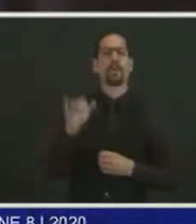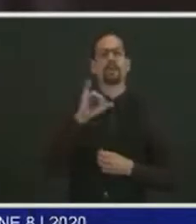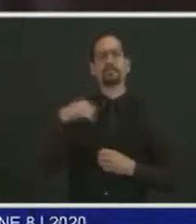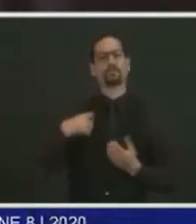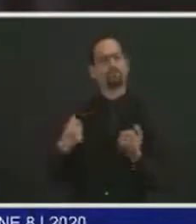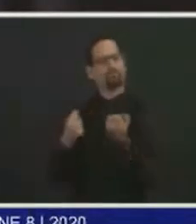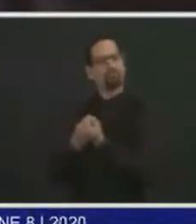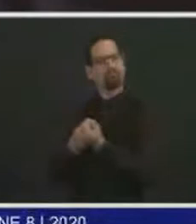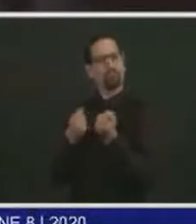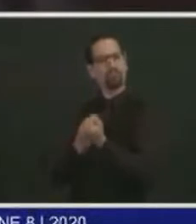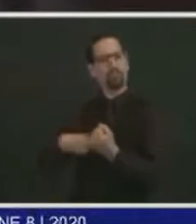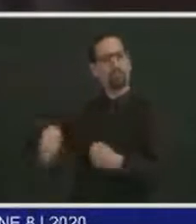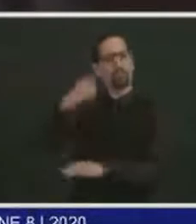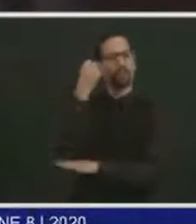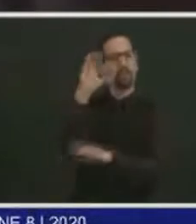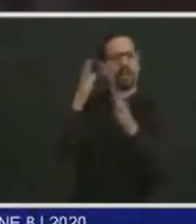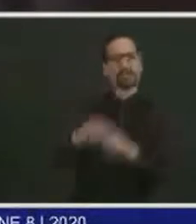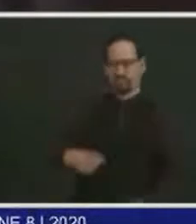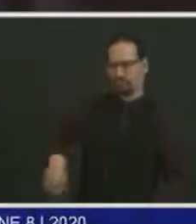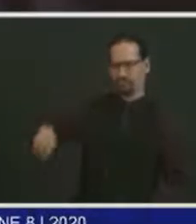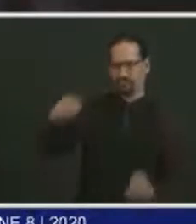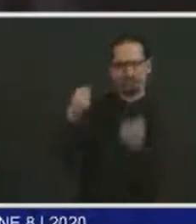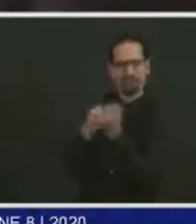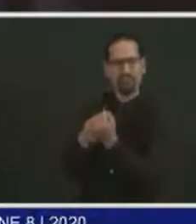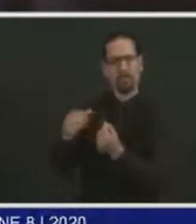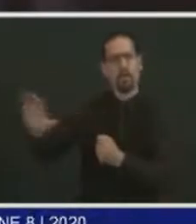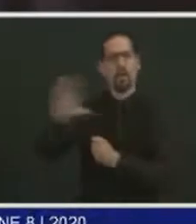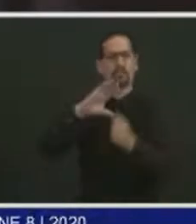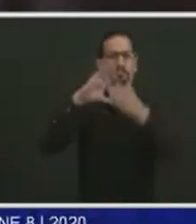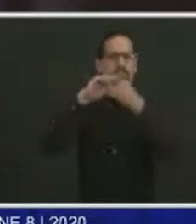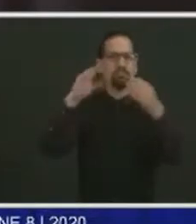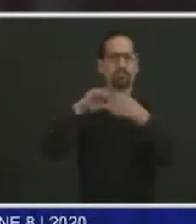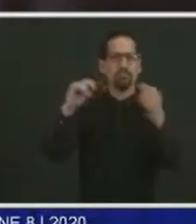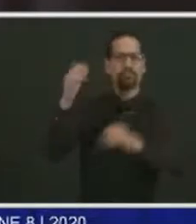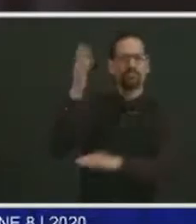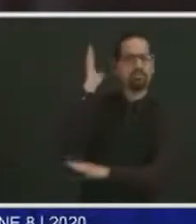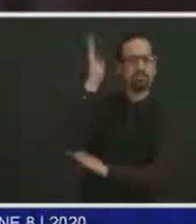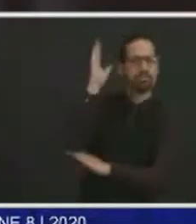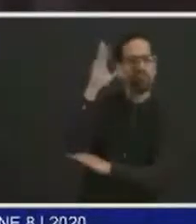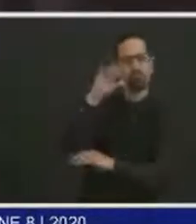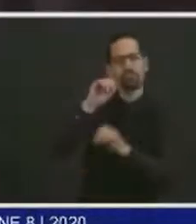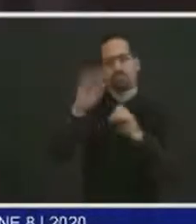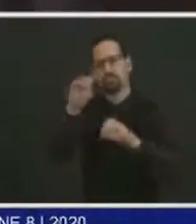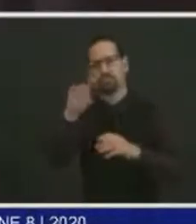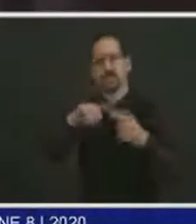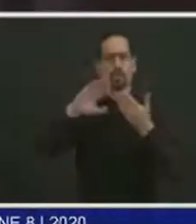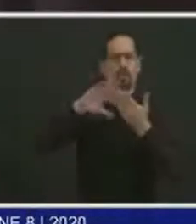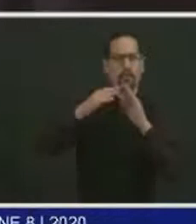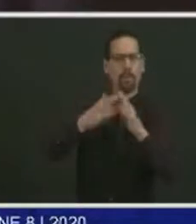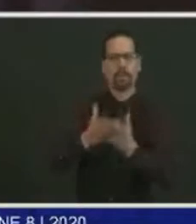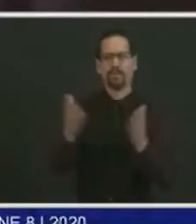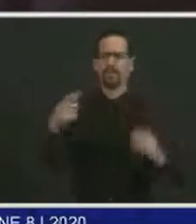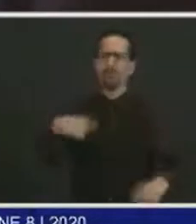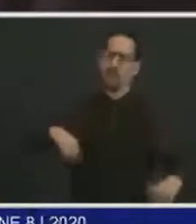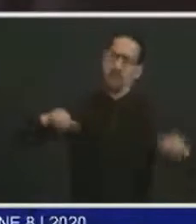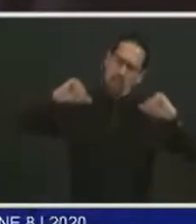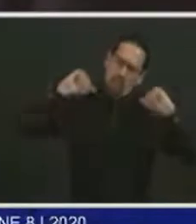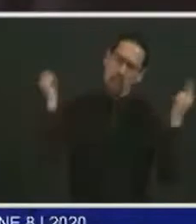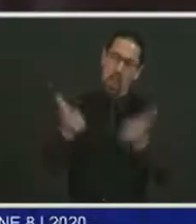protesters were saying, in that all people and all families deserve to be safe and healthy, and that Black Lives